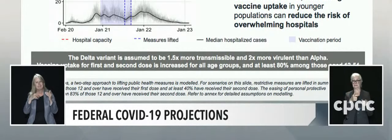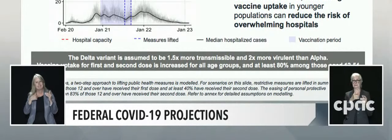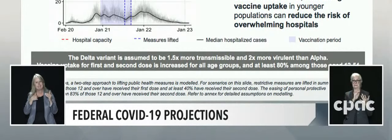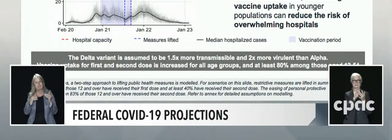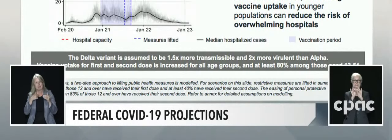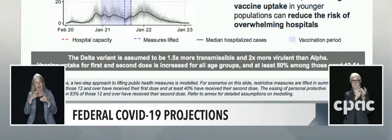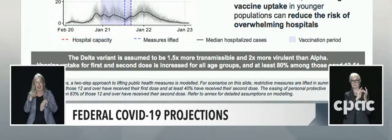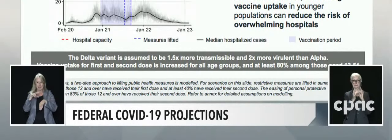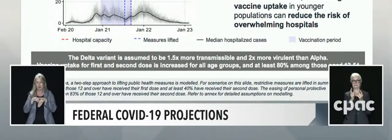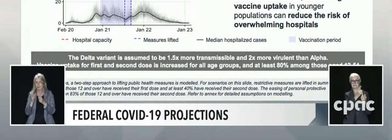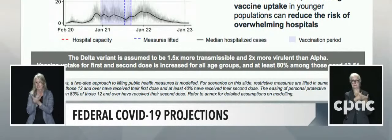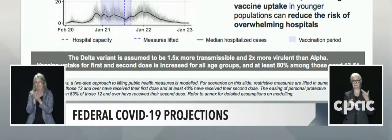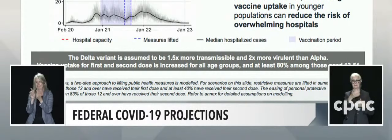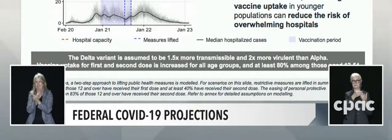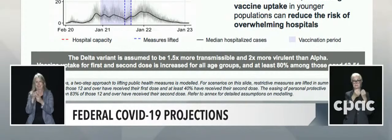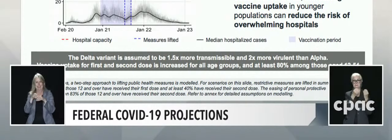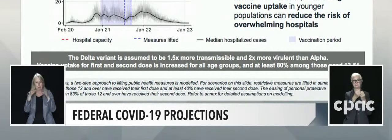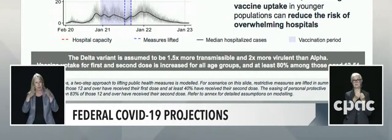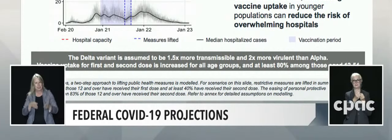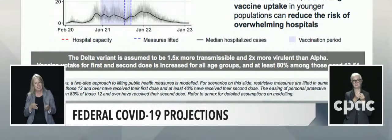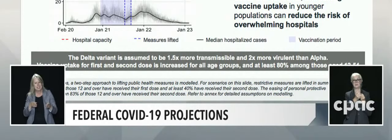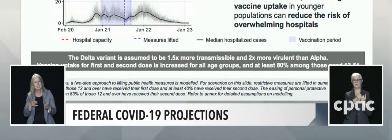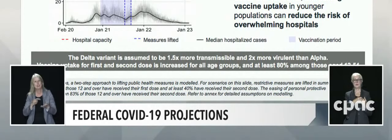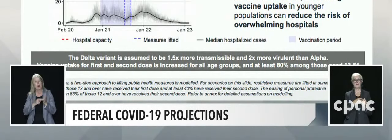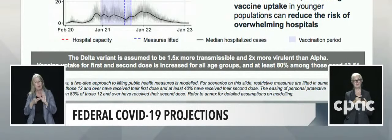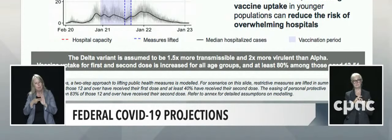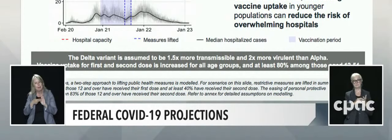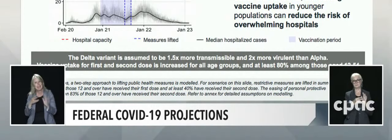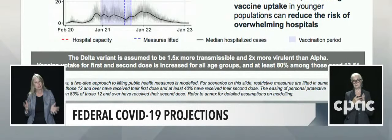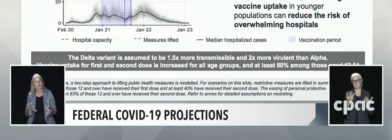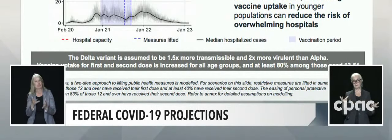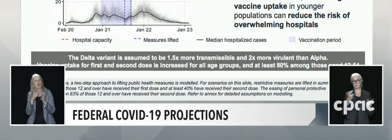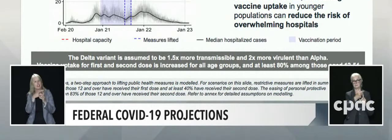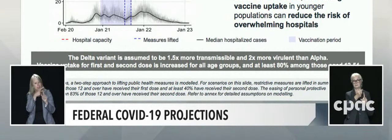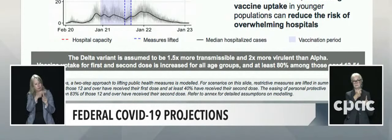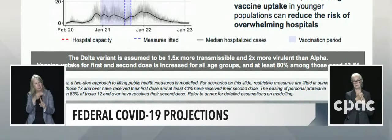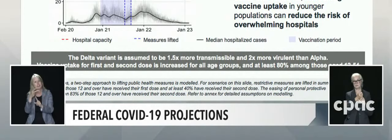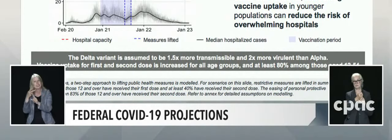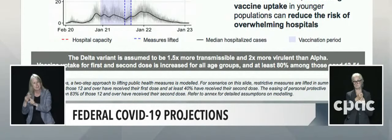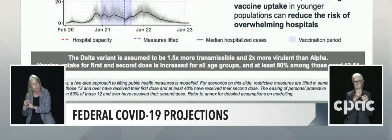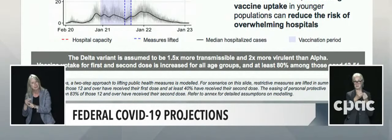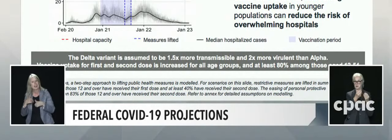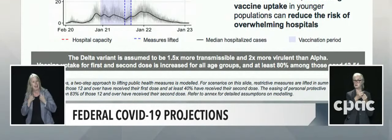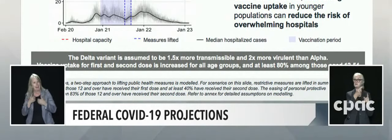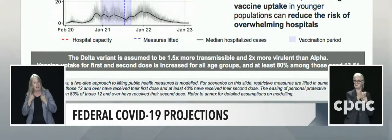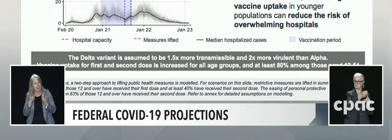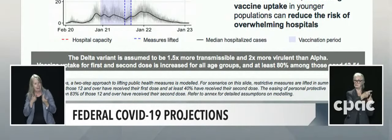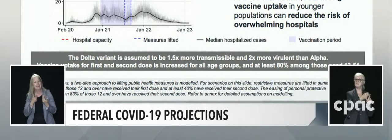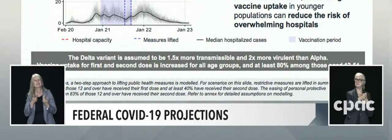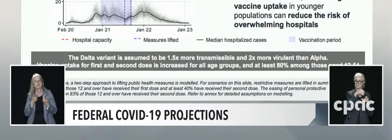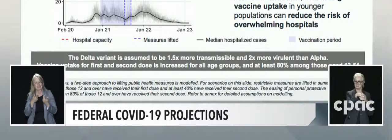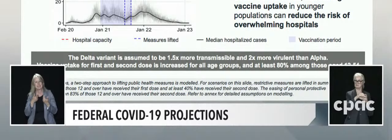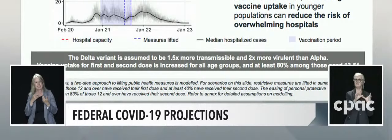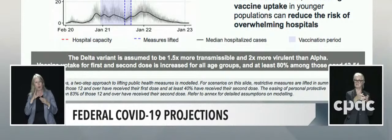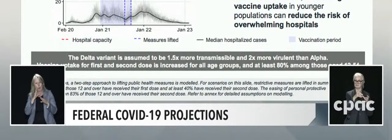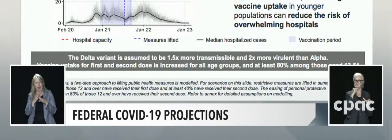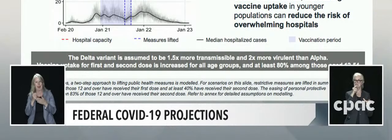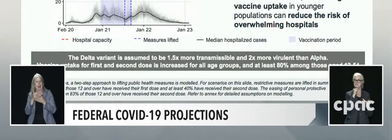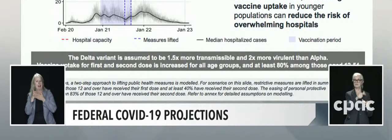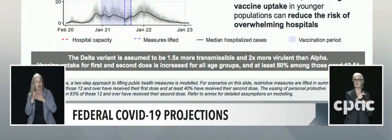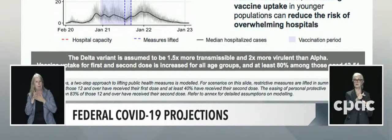in-person contact. So the higher the vaccine coverage among these age groups, the greater the overall impact on epidemic